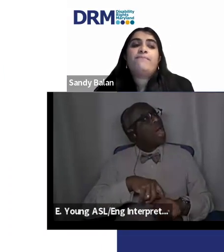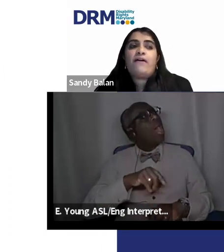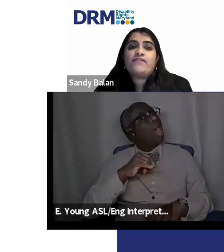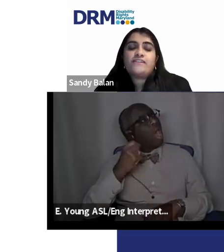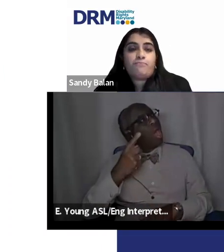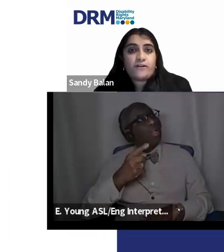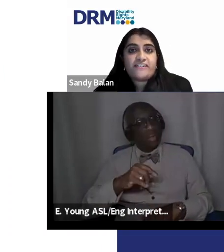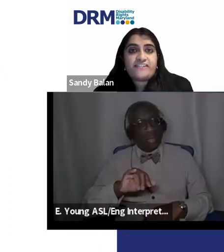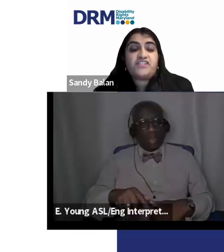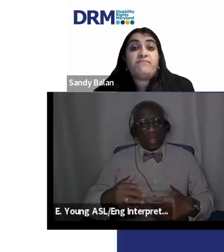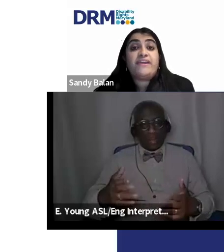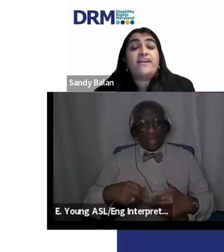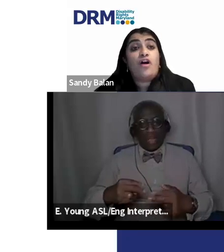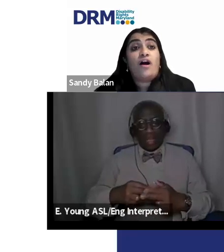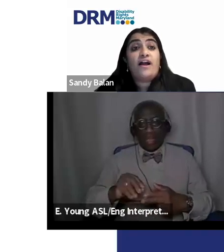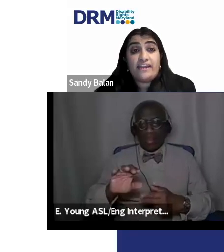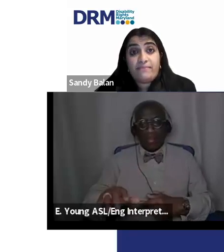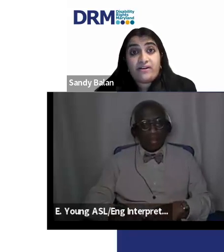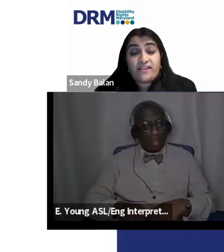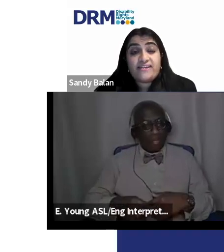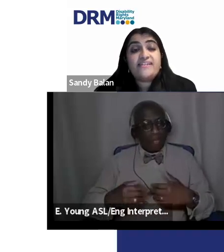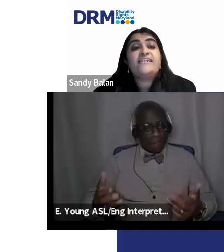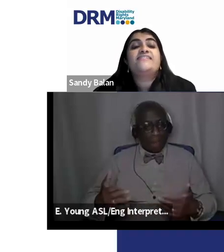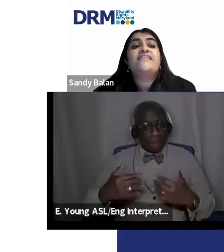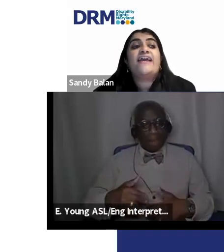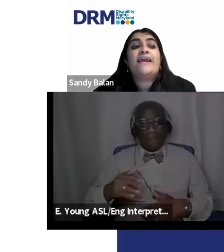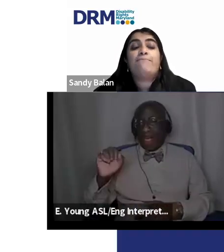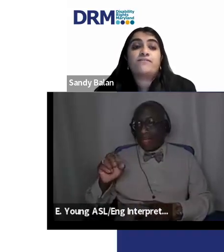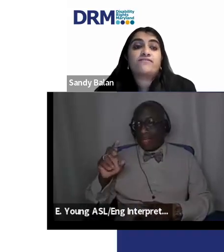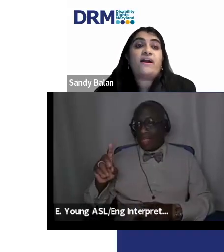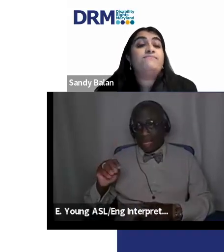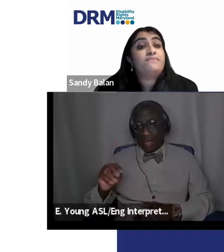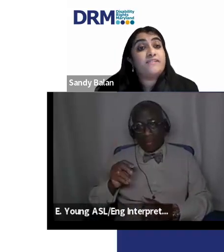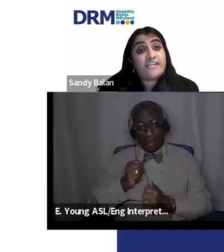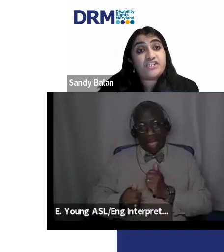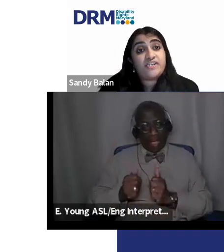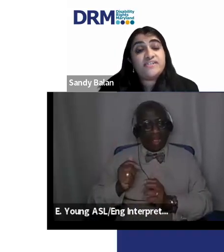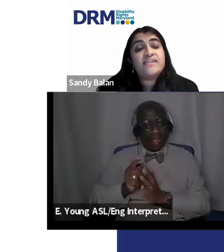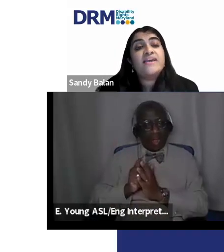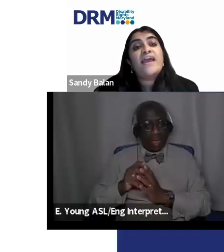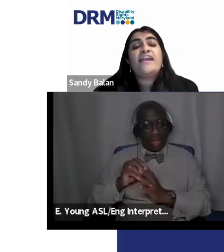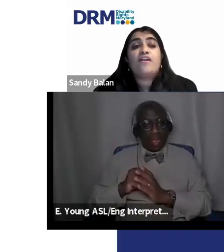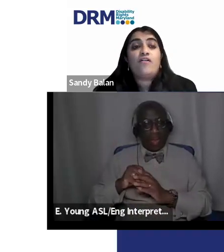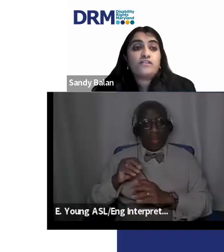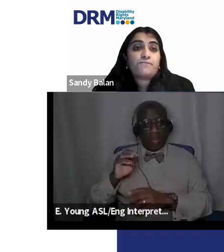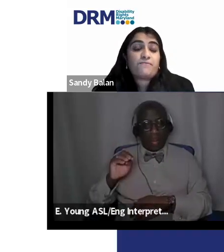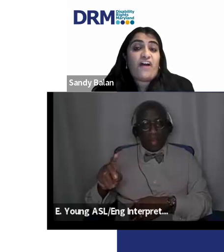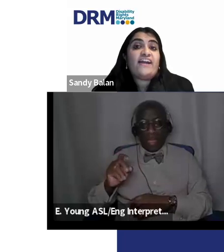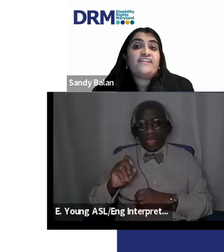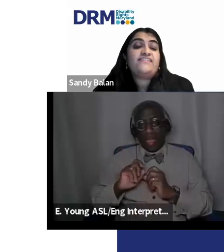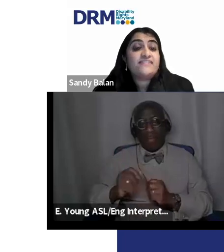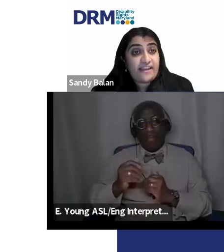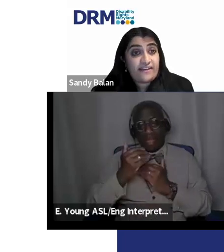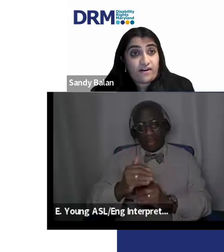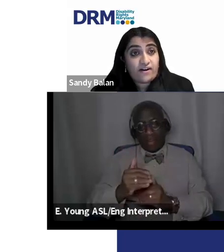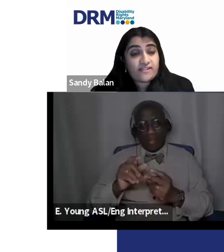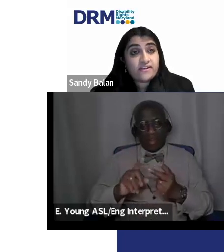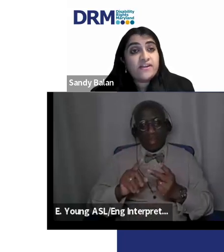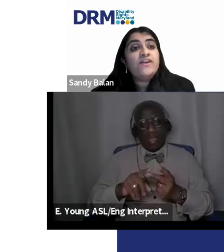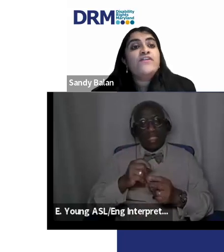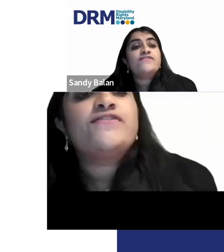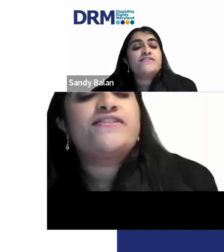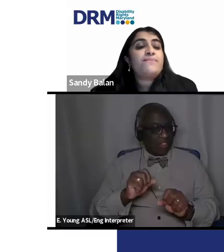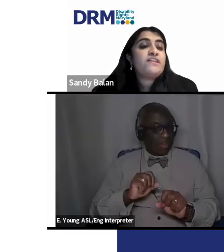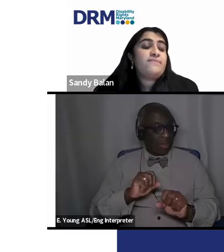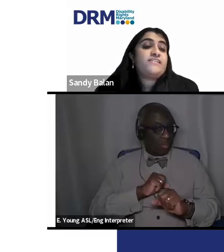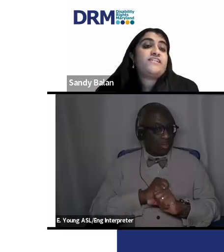The other thing about the supported decision-making law in Maryland is that it prescribes limitations and it also provides